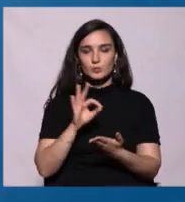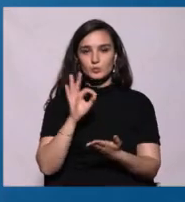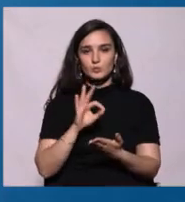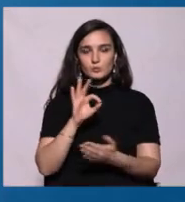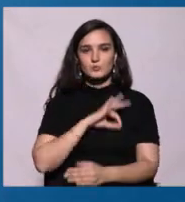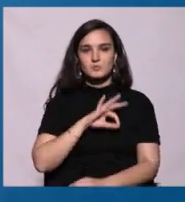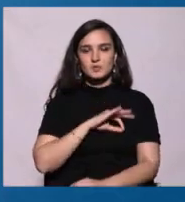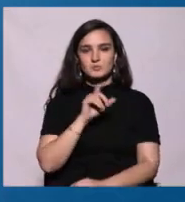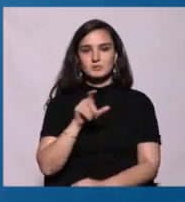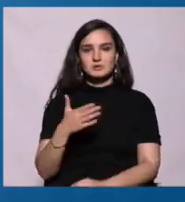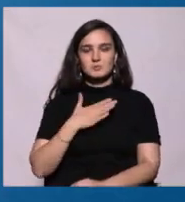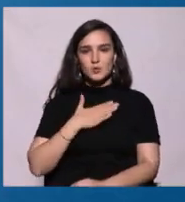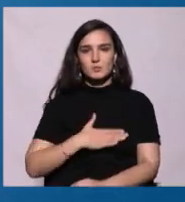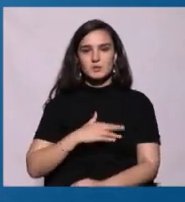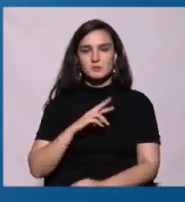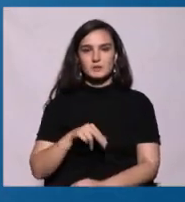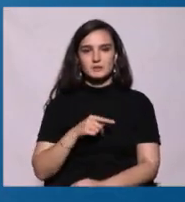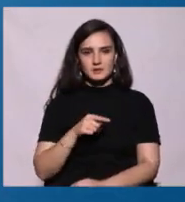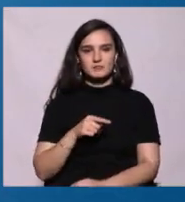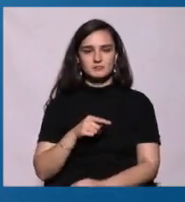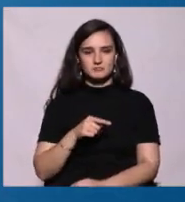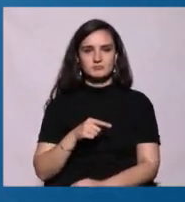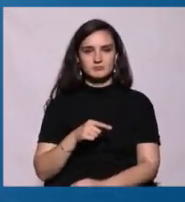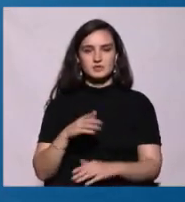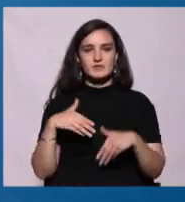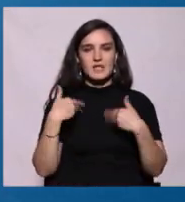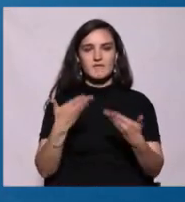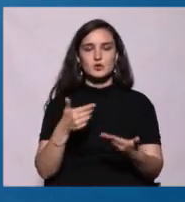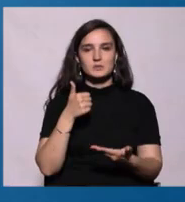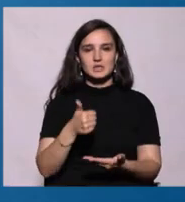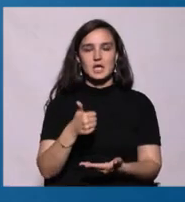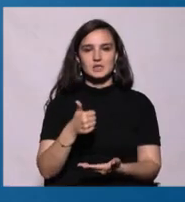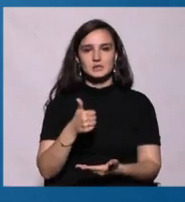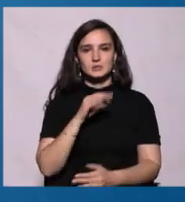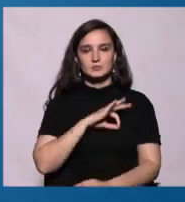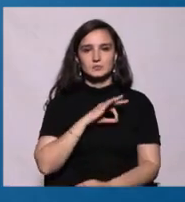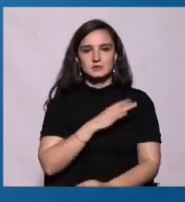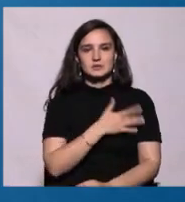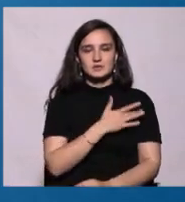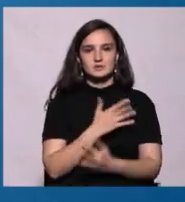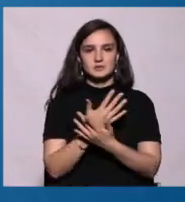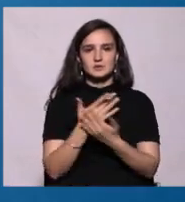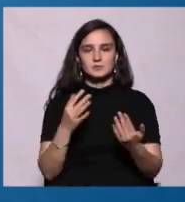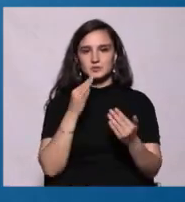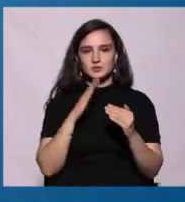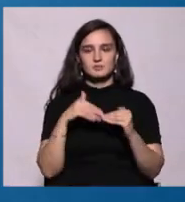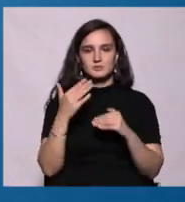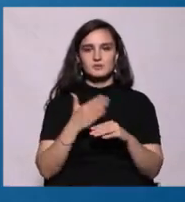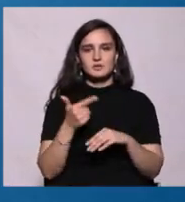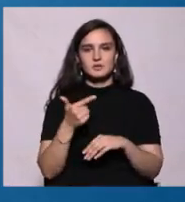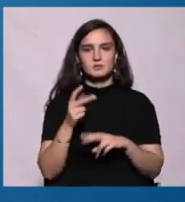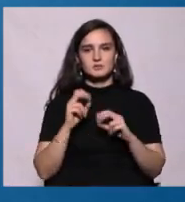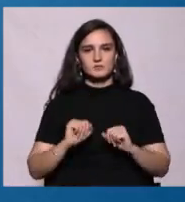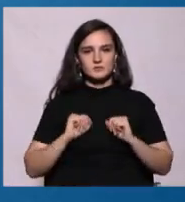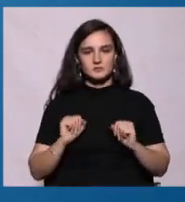customer satisfaction and providing good customer service. And after that, we had grammar